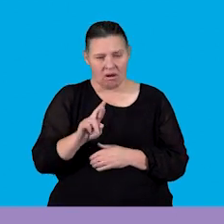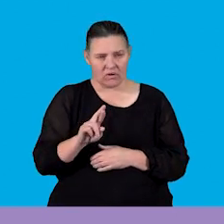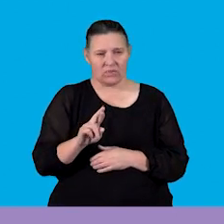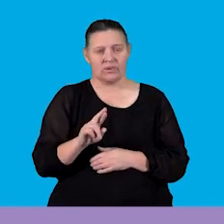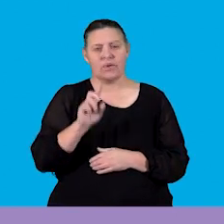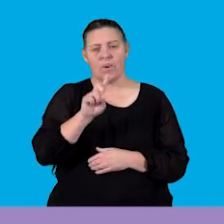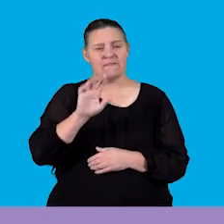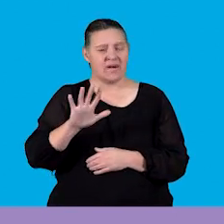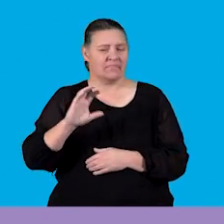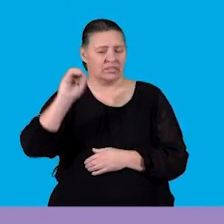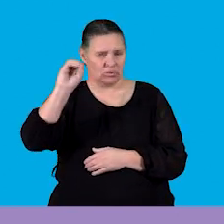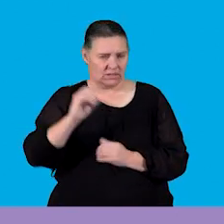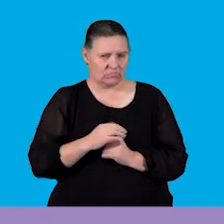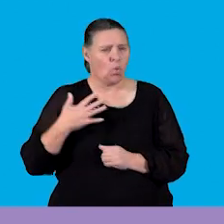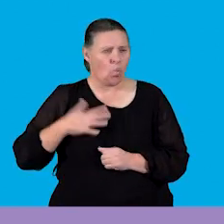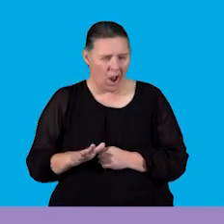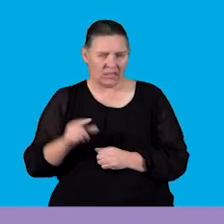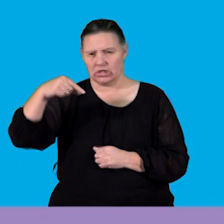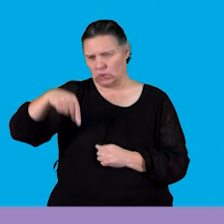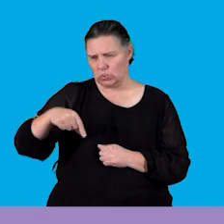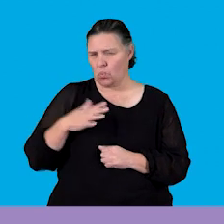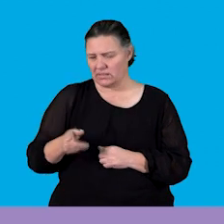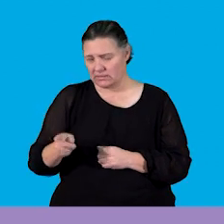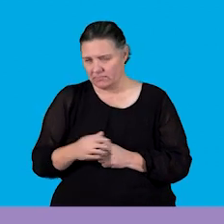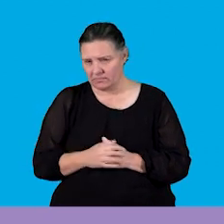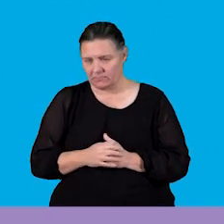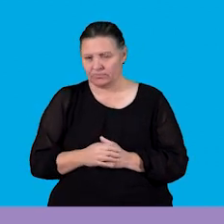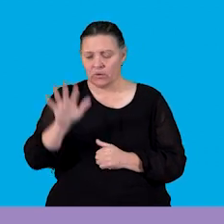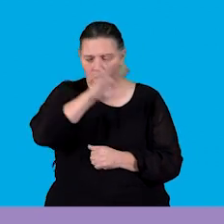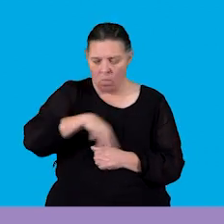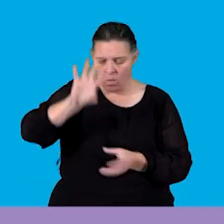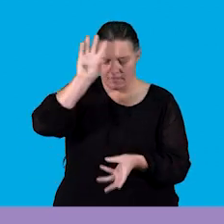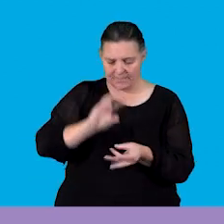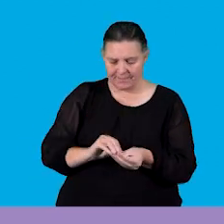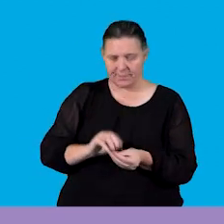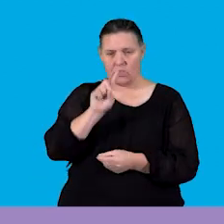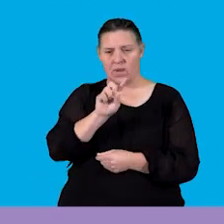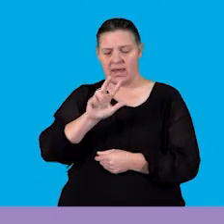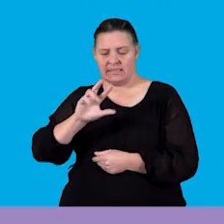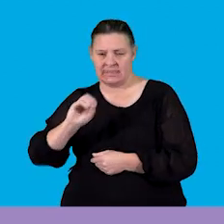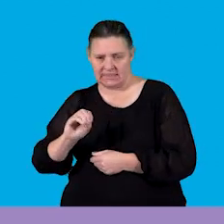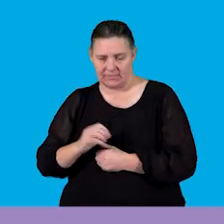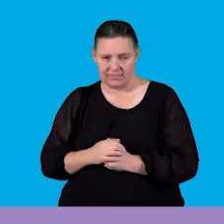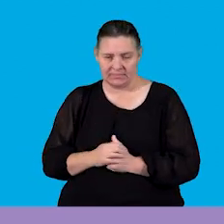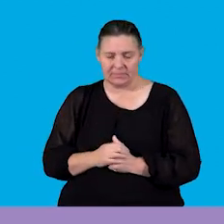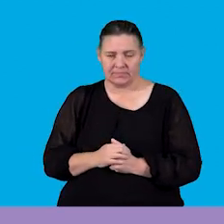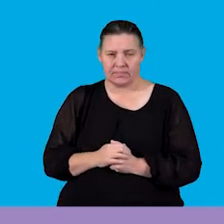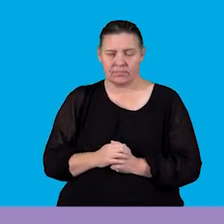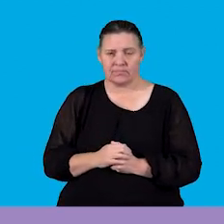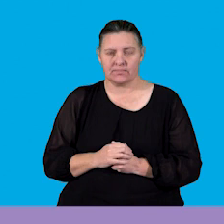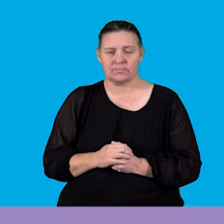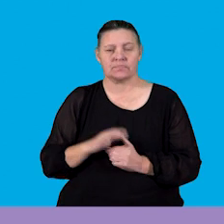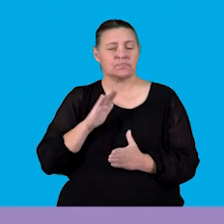we are looking for angle Q, and we have angle R. And all of these angles, they add up to